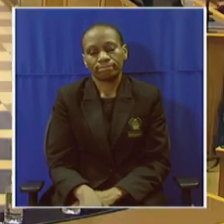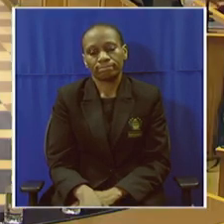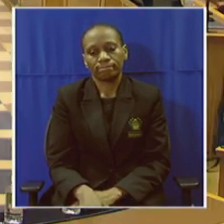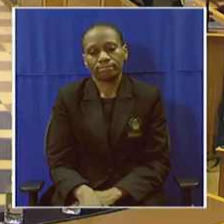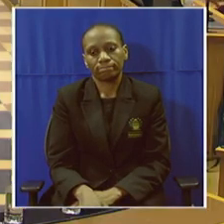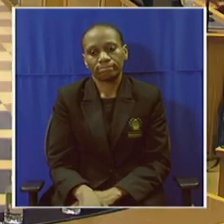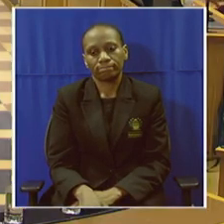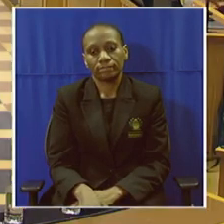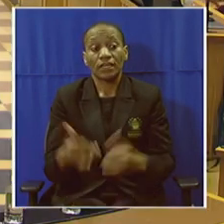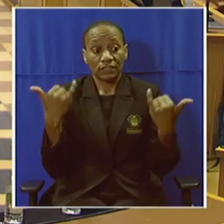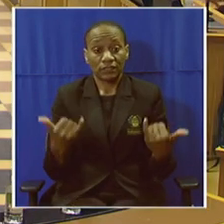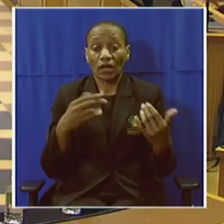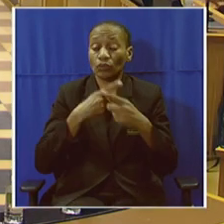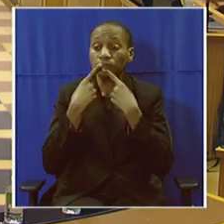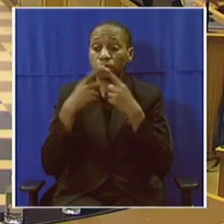I now put the motion.